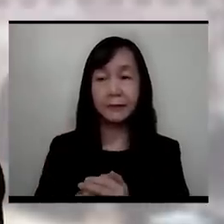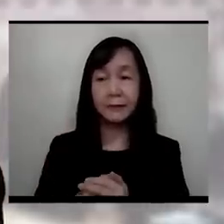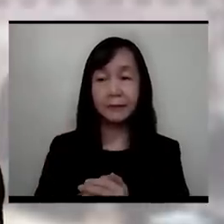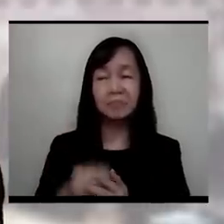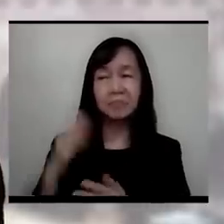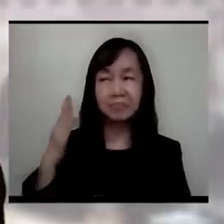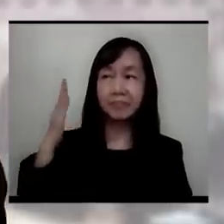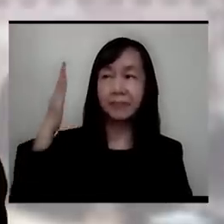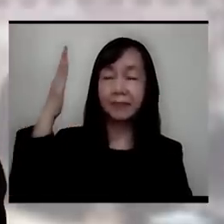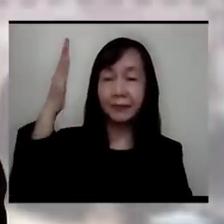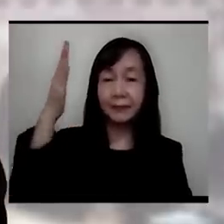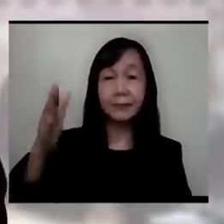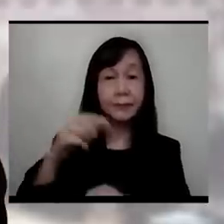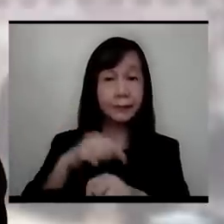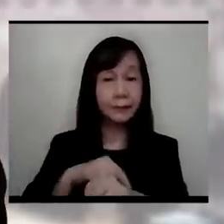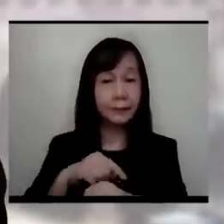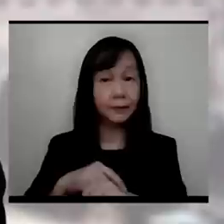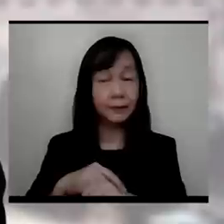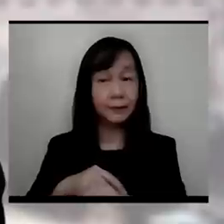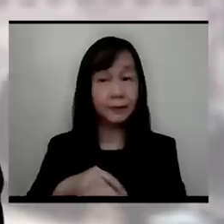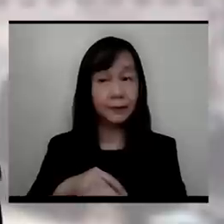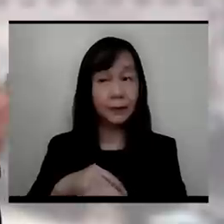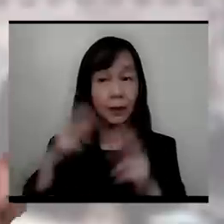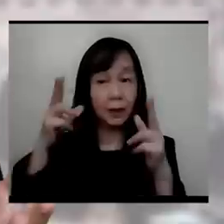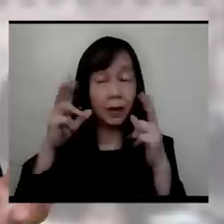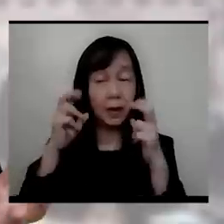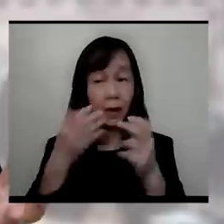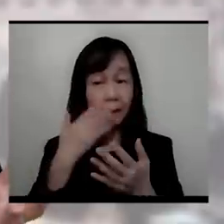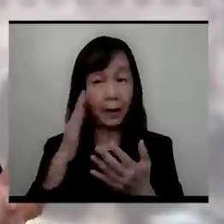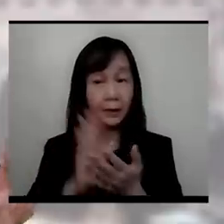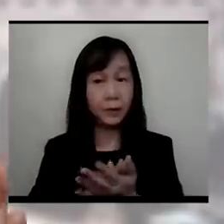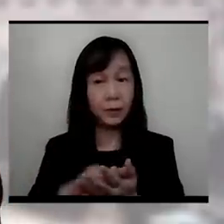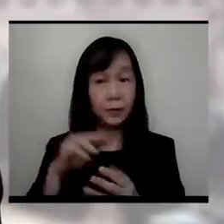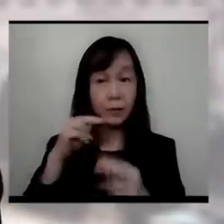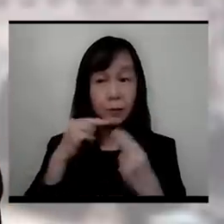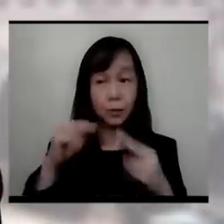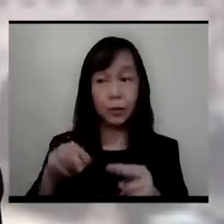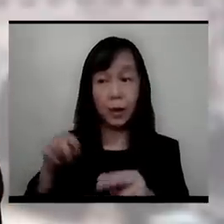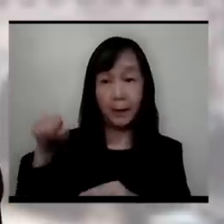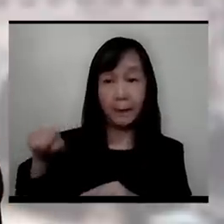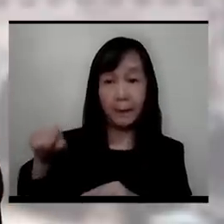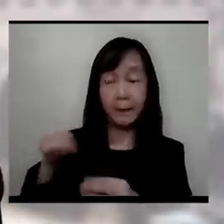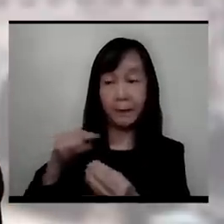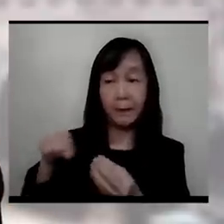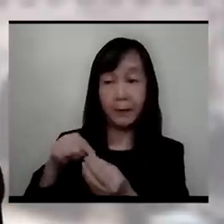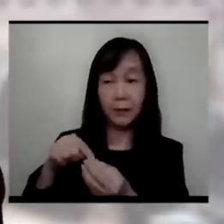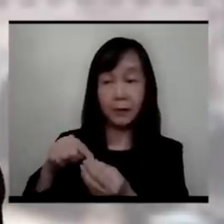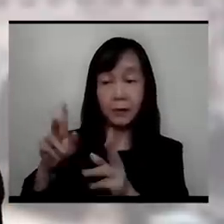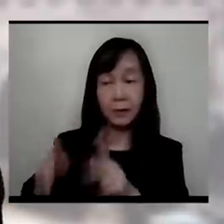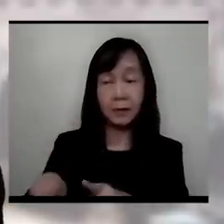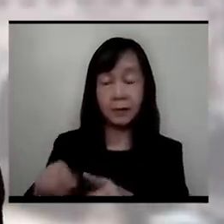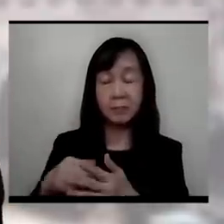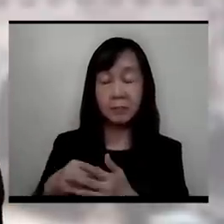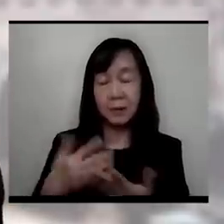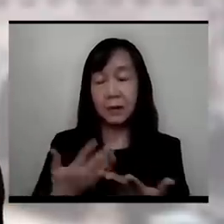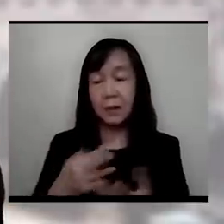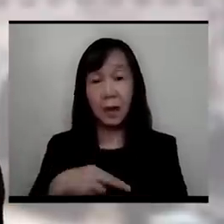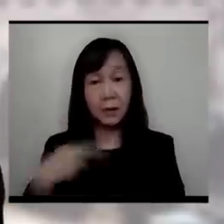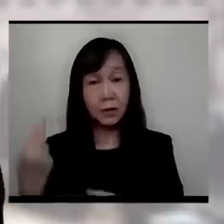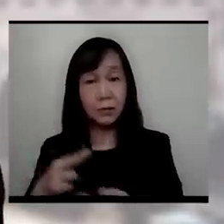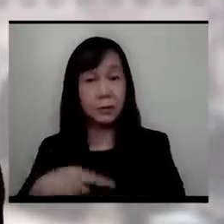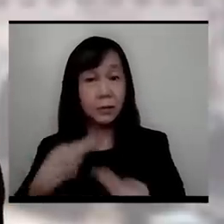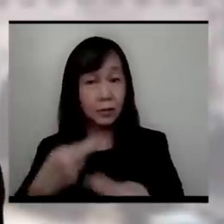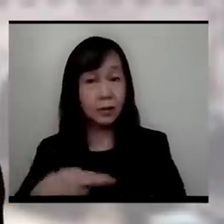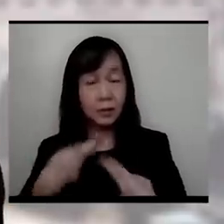come When I hear A bad news about that person And my reaction Would even be Rejoicing